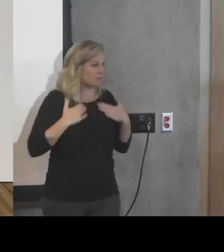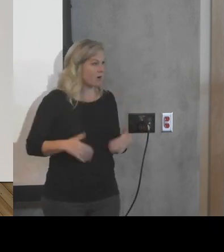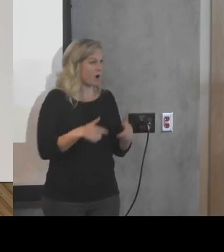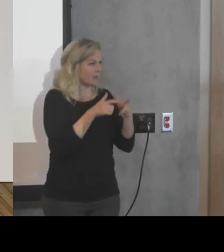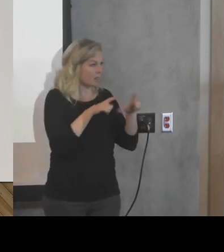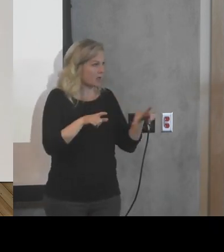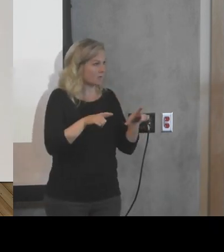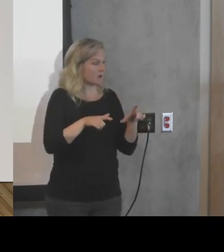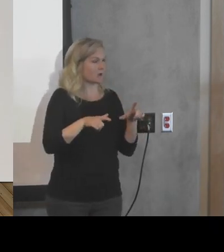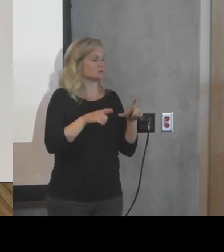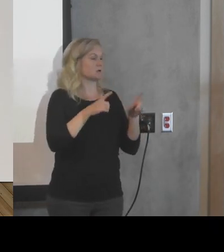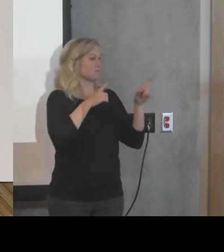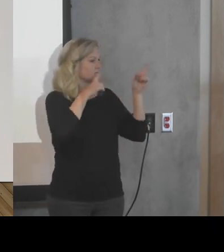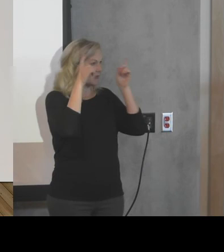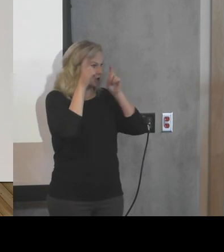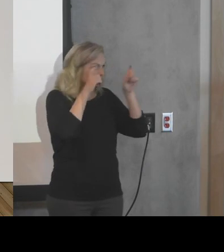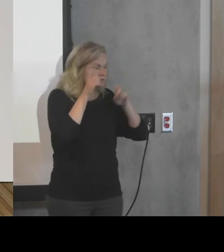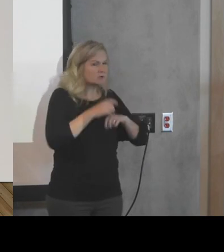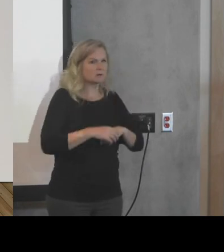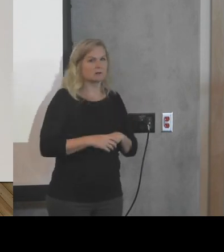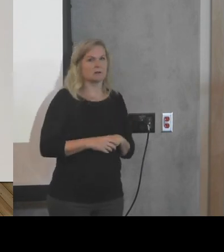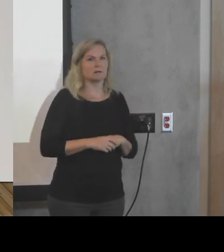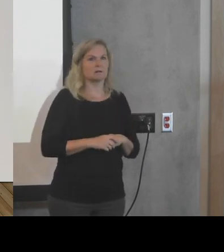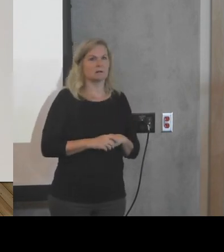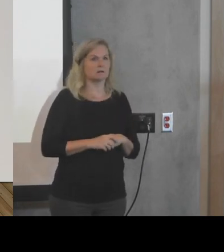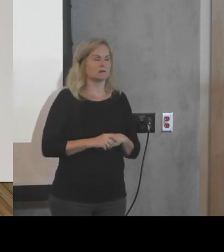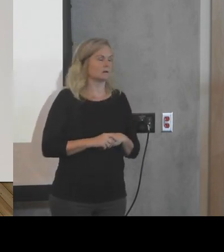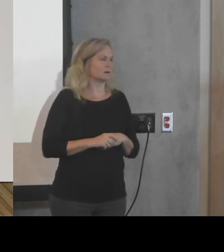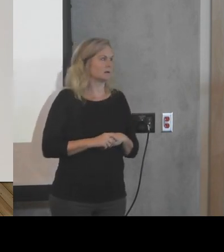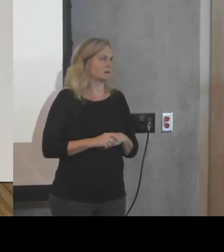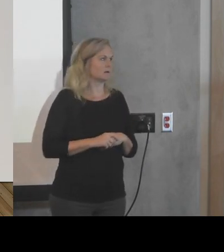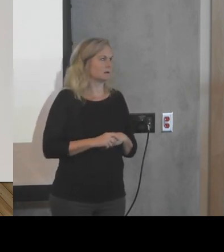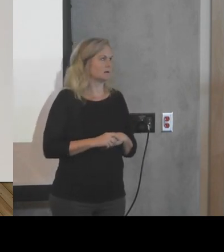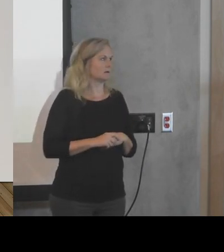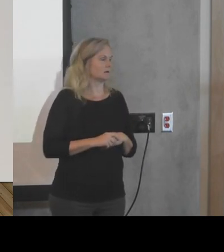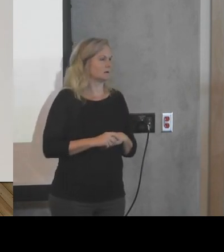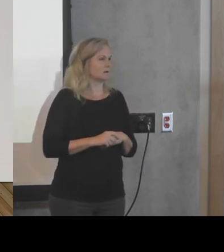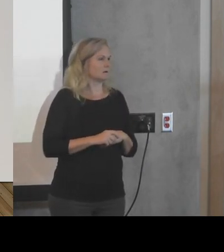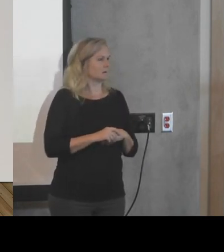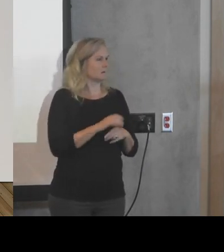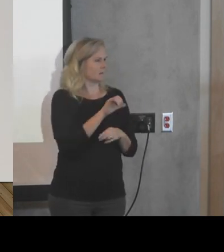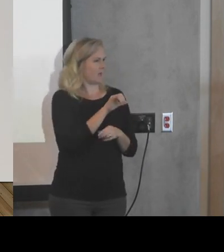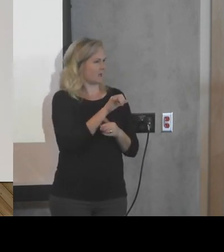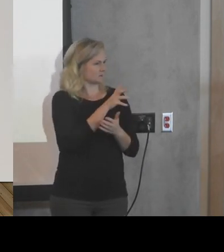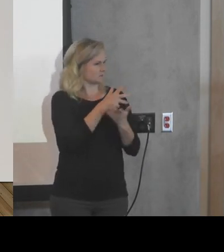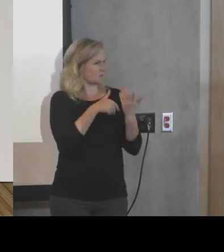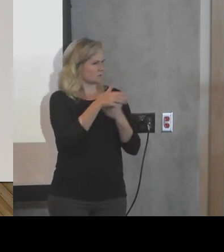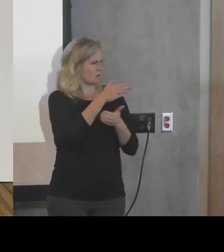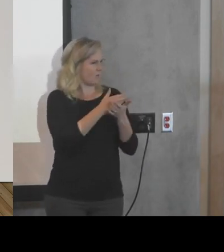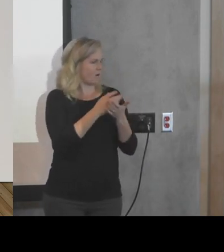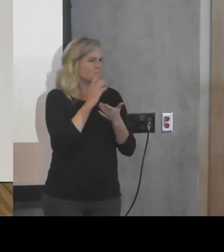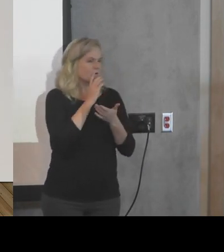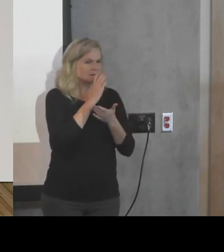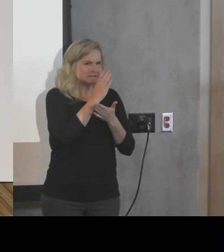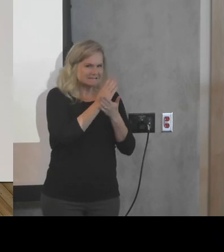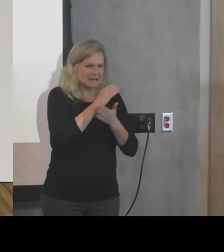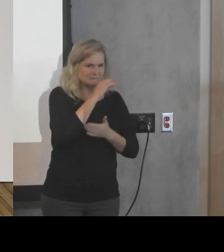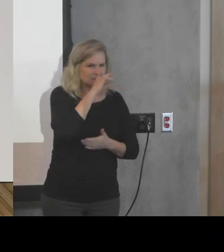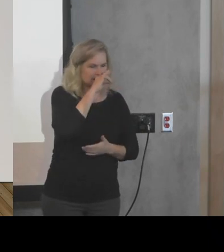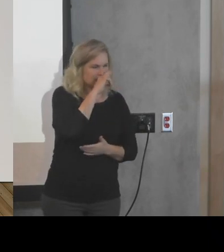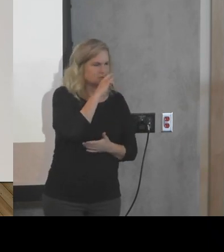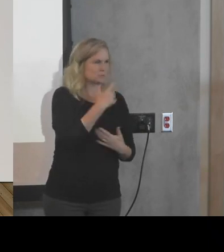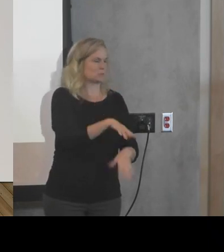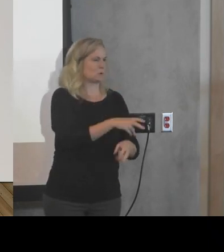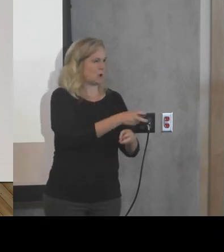facial expression. That social language piece is so hard for so many of our